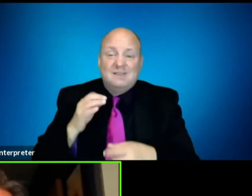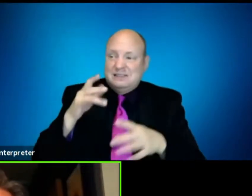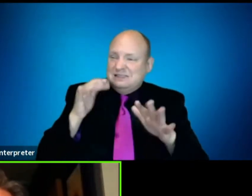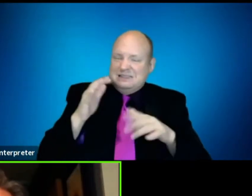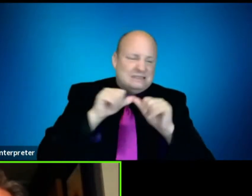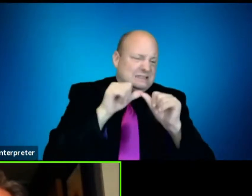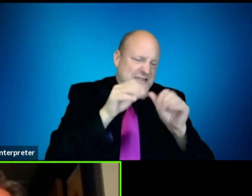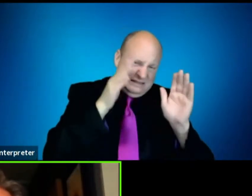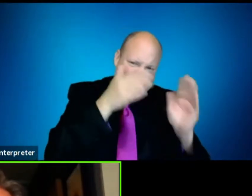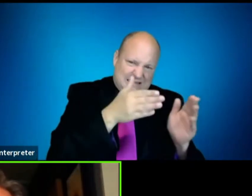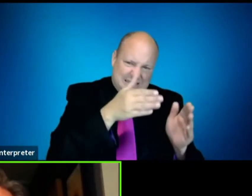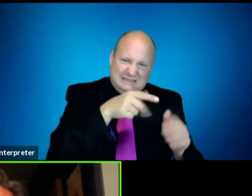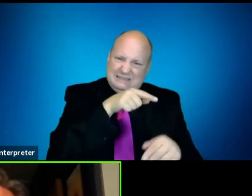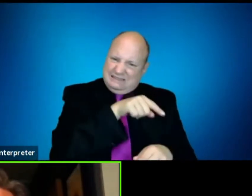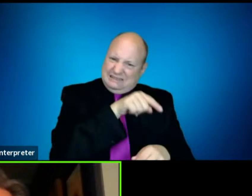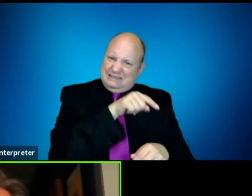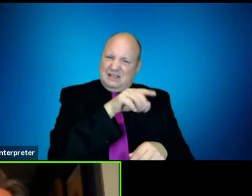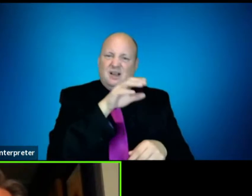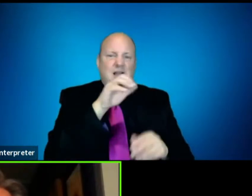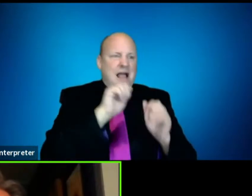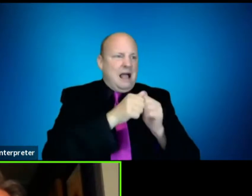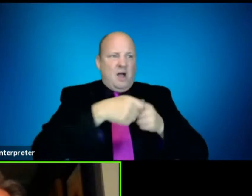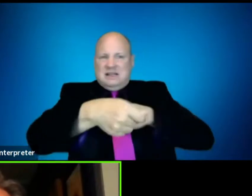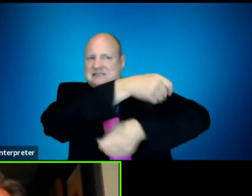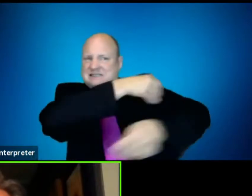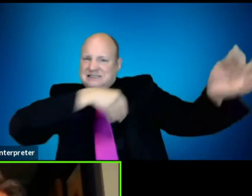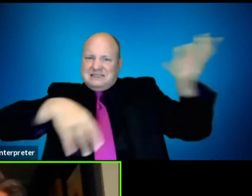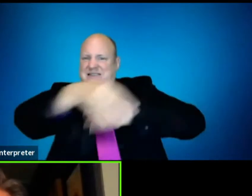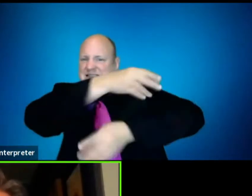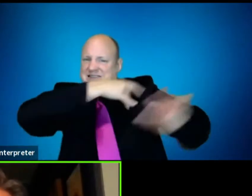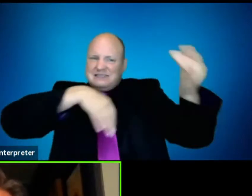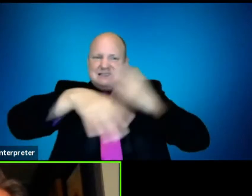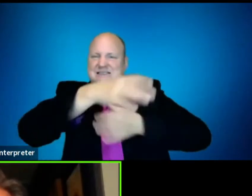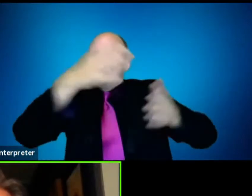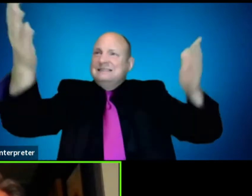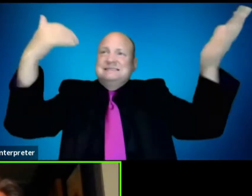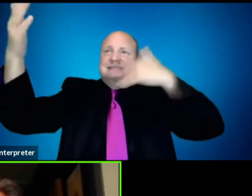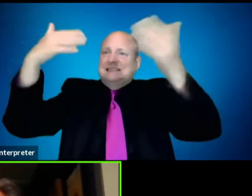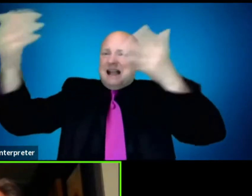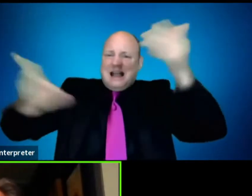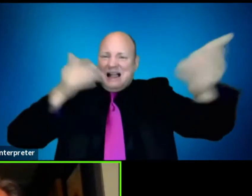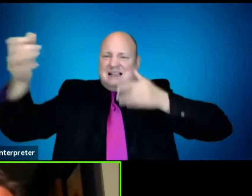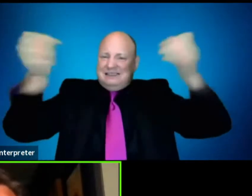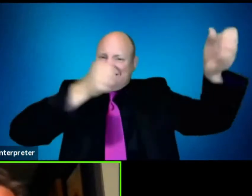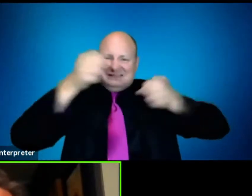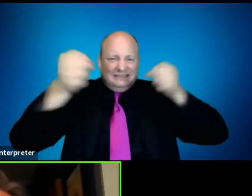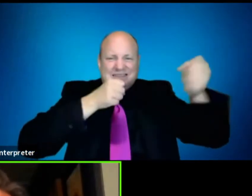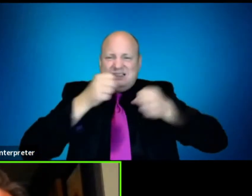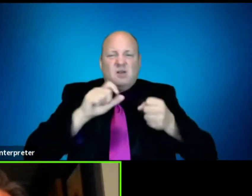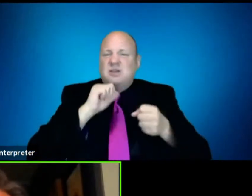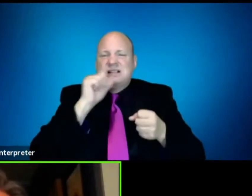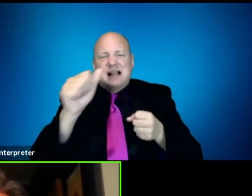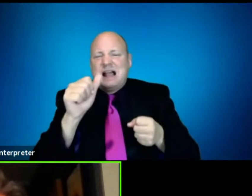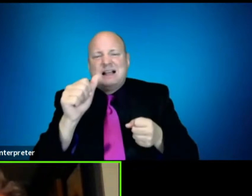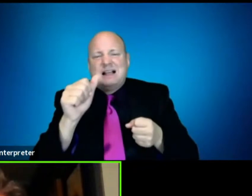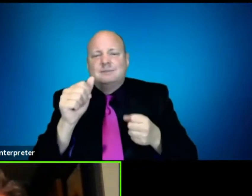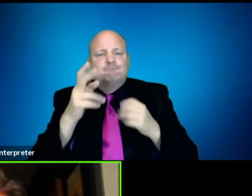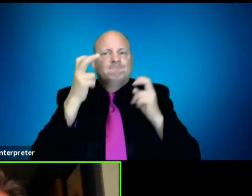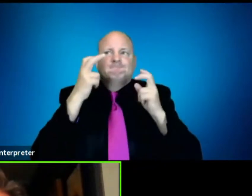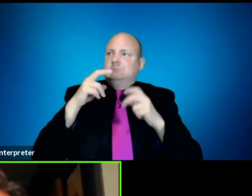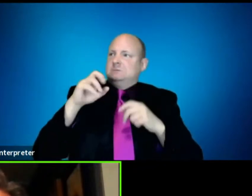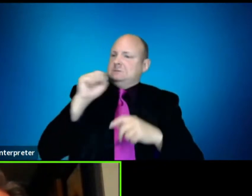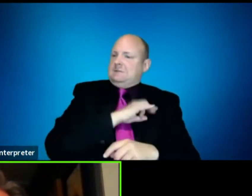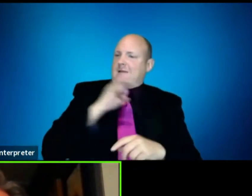care, at volumes and levels they never have before, and it's just not sustainable. Certainly, as we move into the